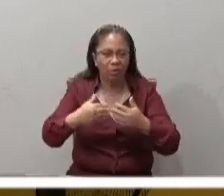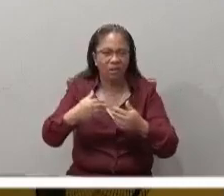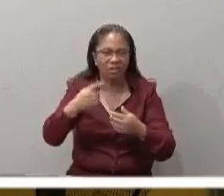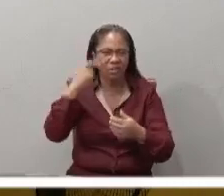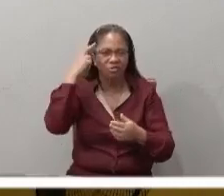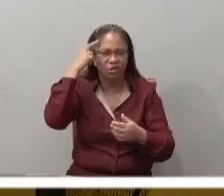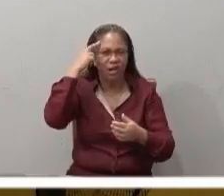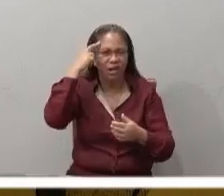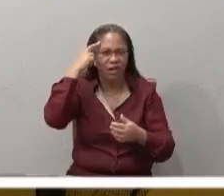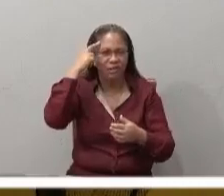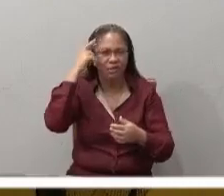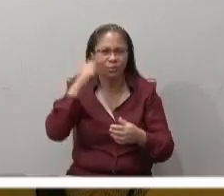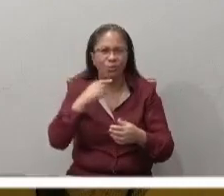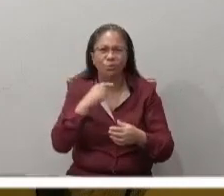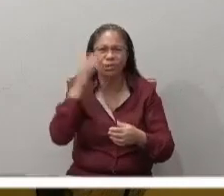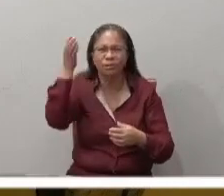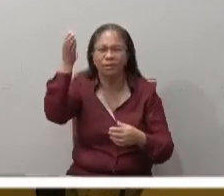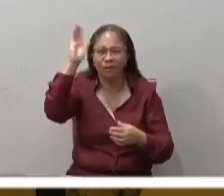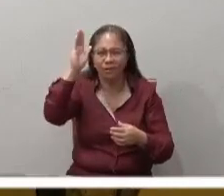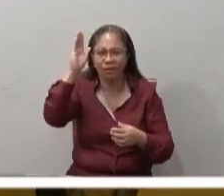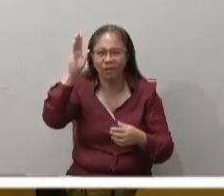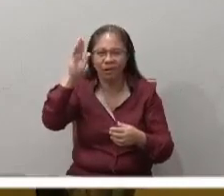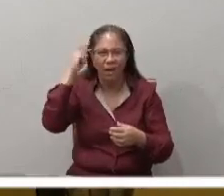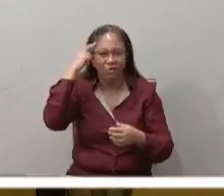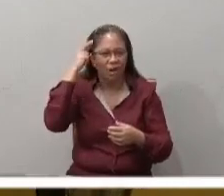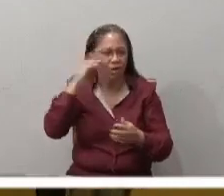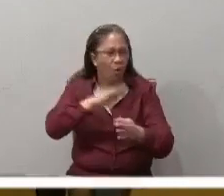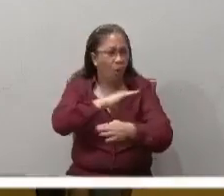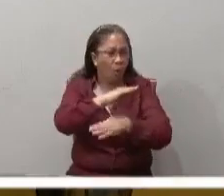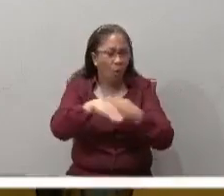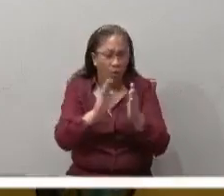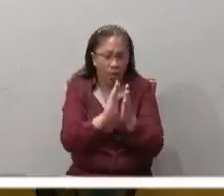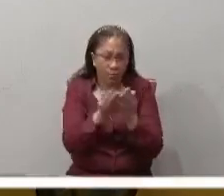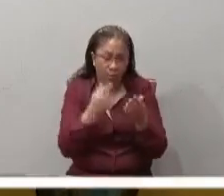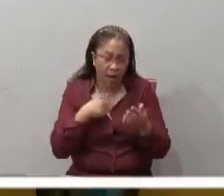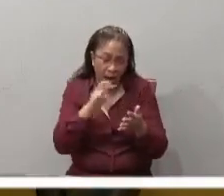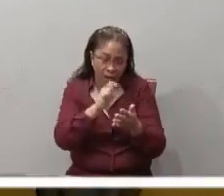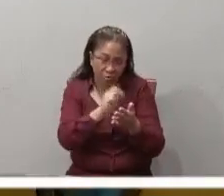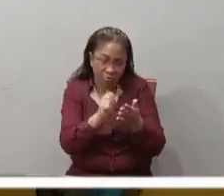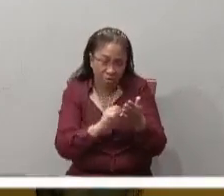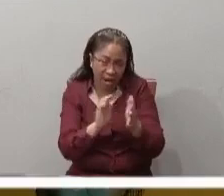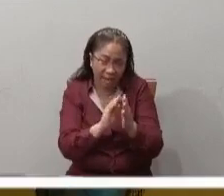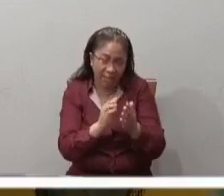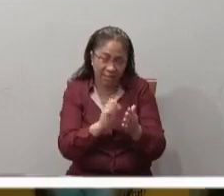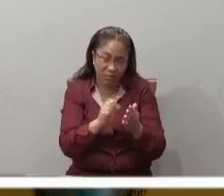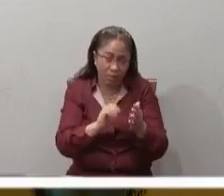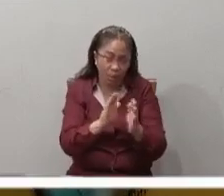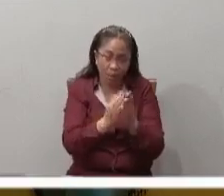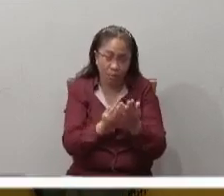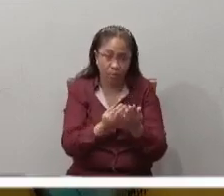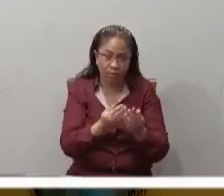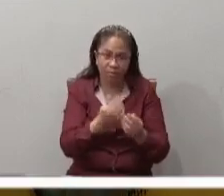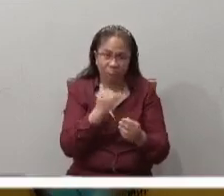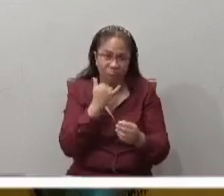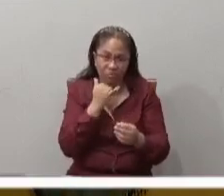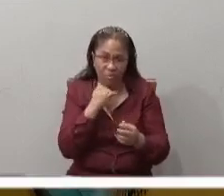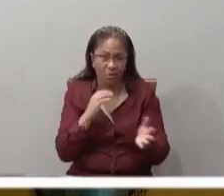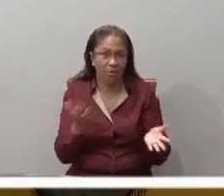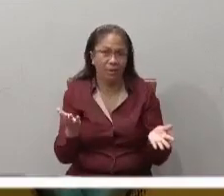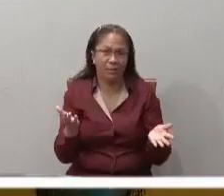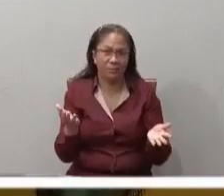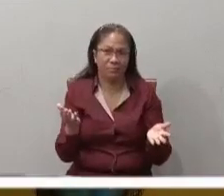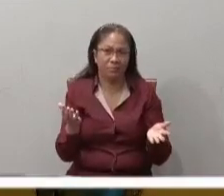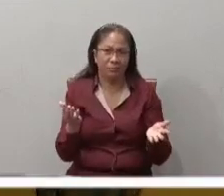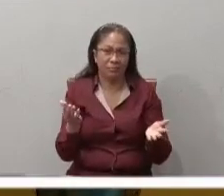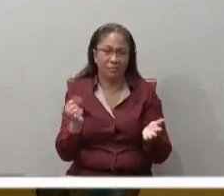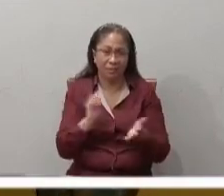have written is straw. And he understood that in comparison to the grandeur of who God is, everything he